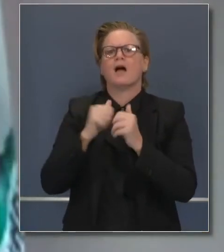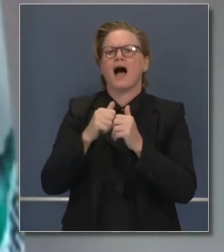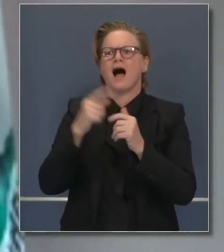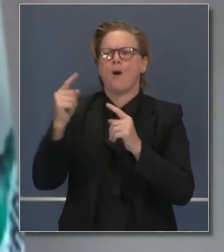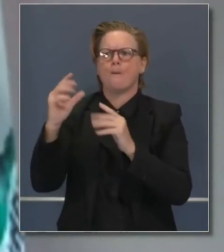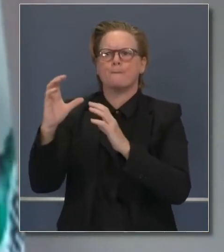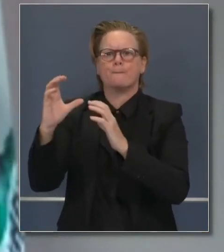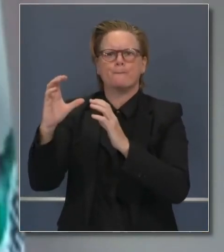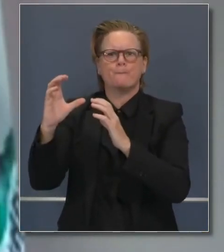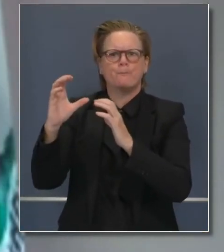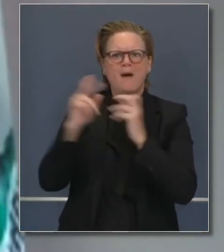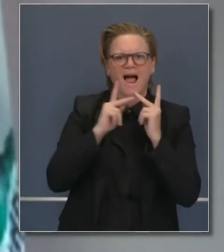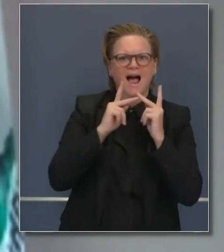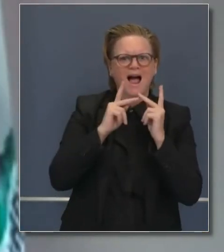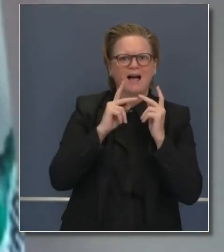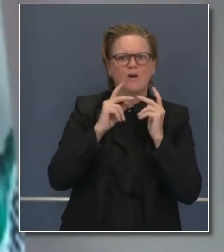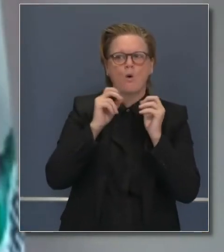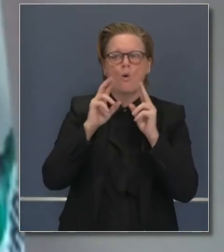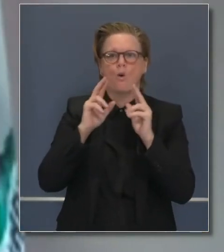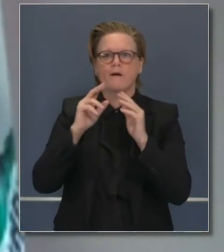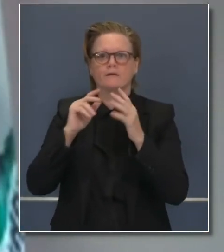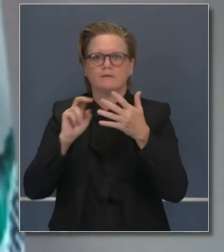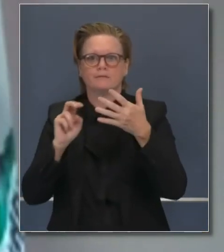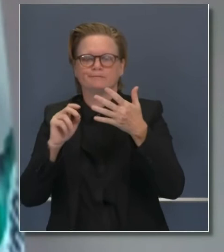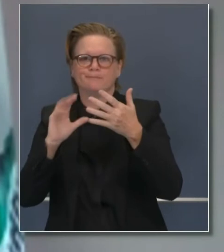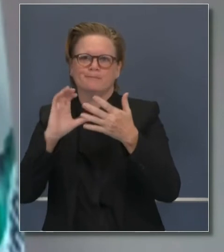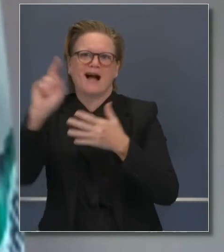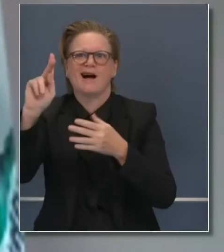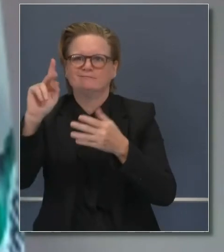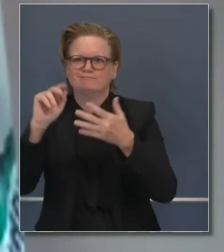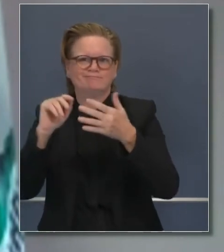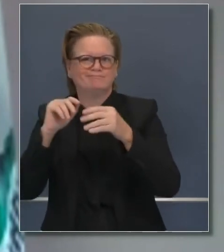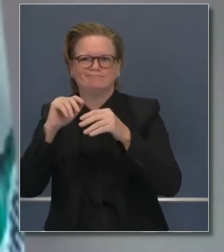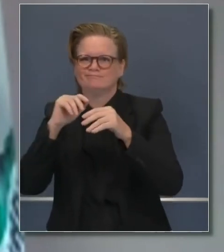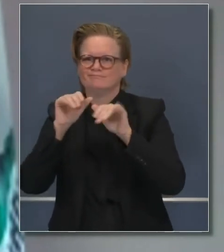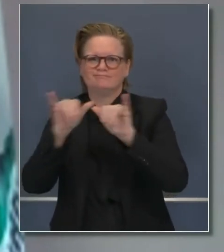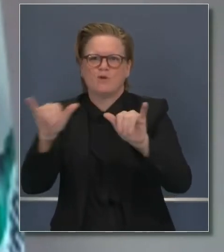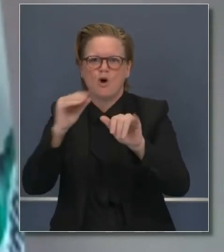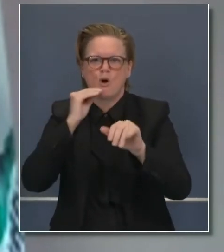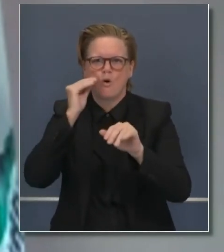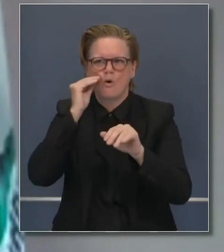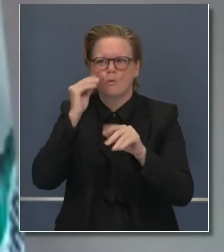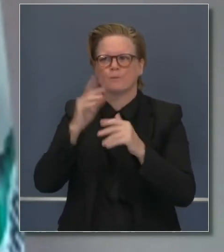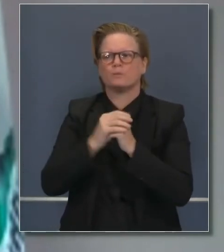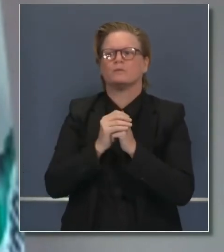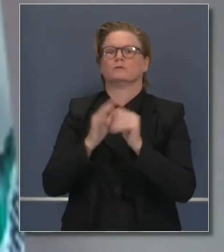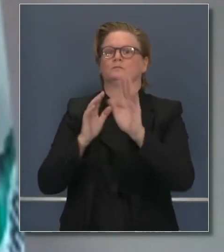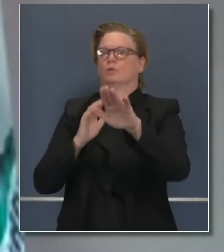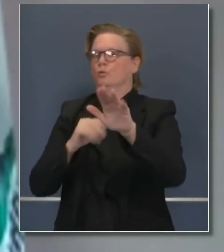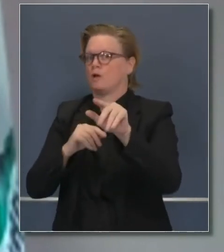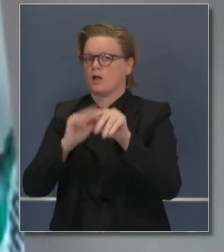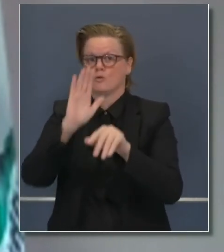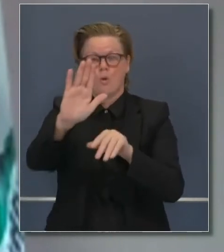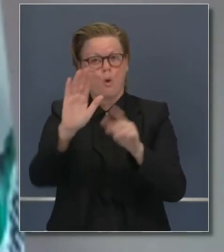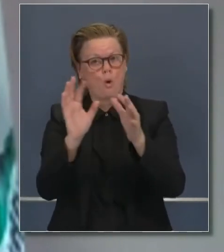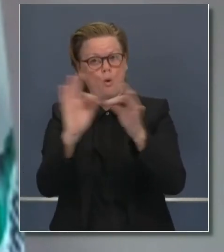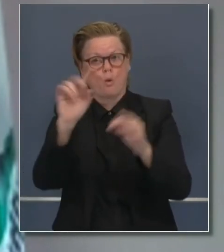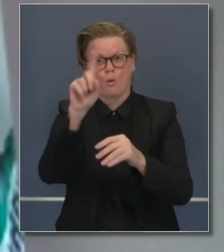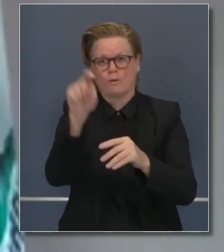a chance to clarify this. This is an important point. I hope that all listeners can understand